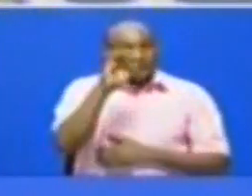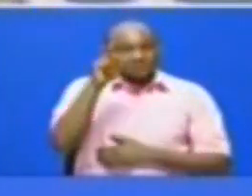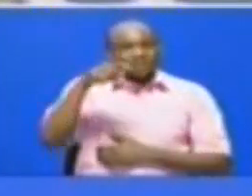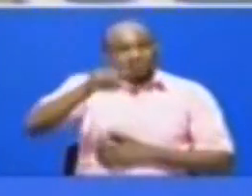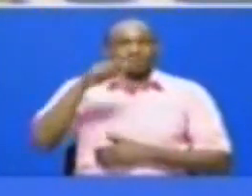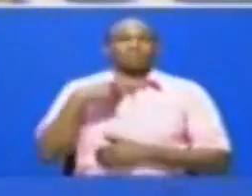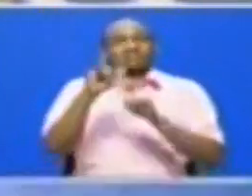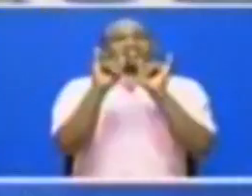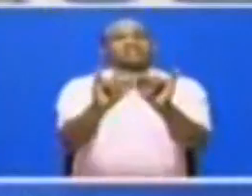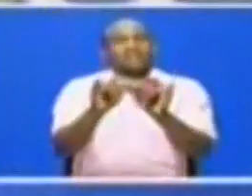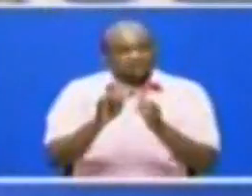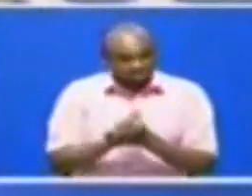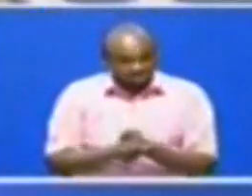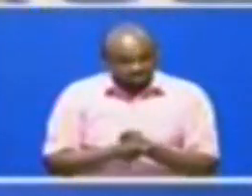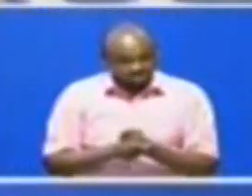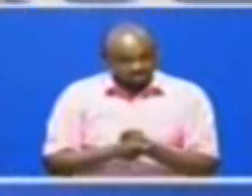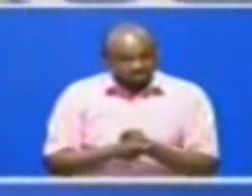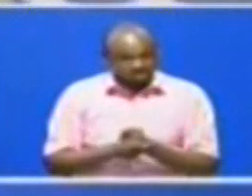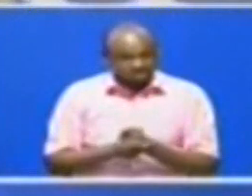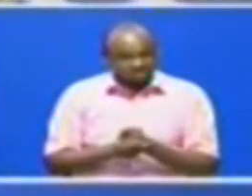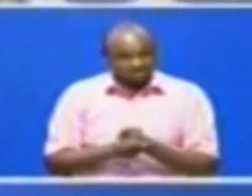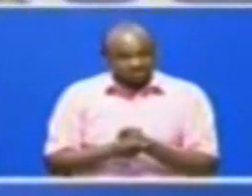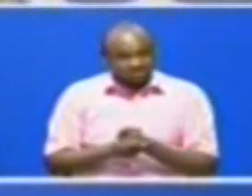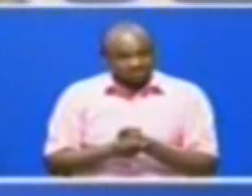currently constituted, should conduct the election.